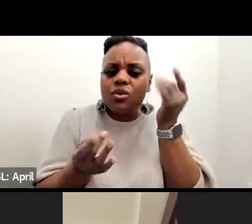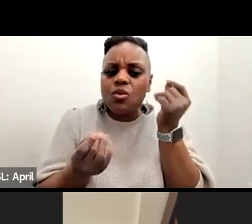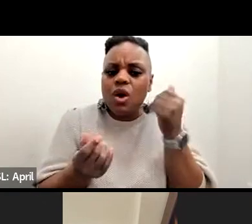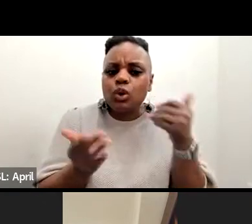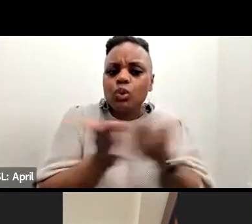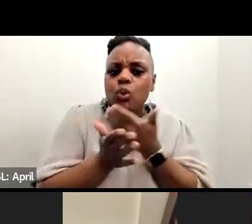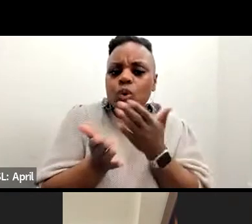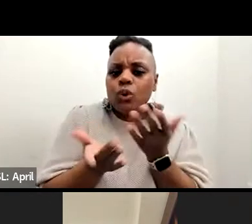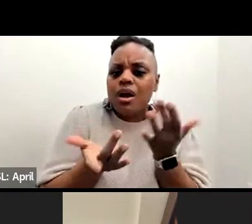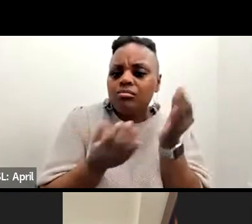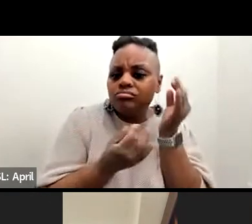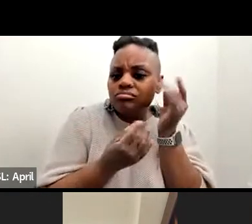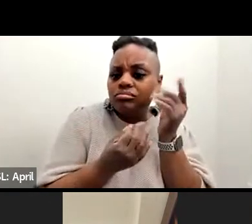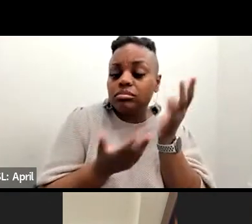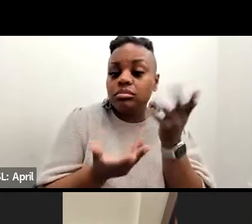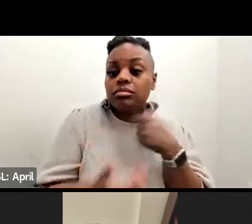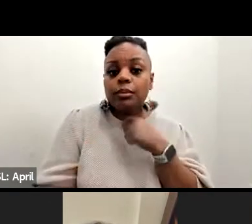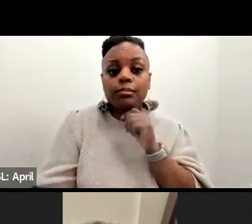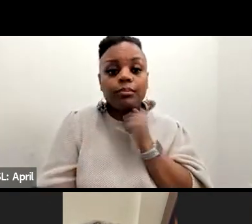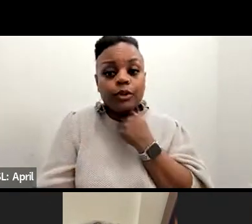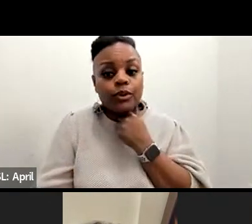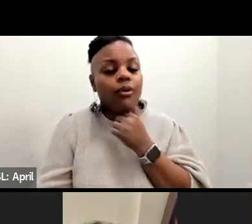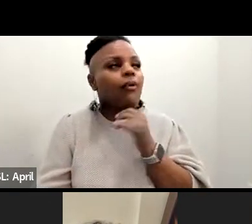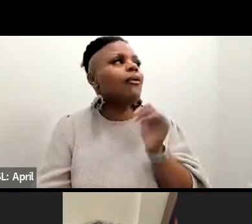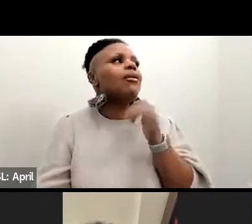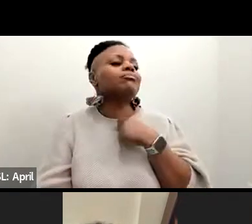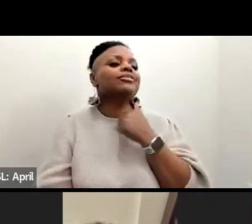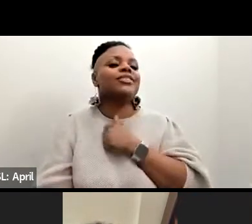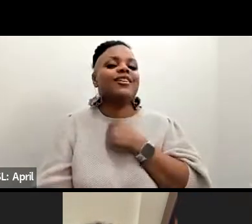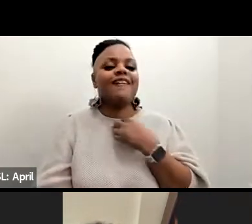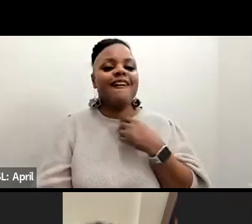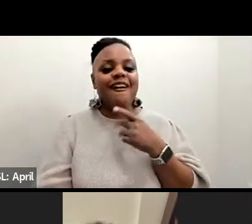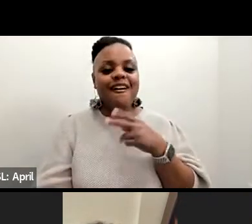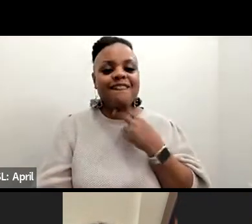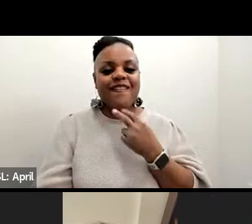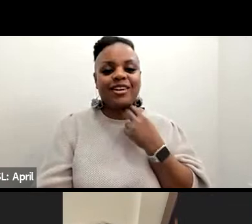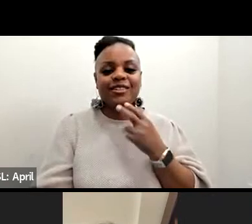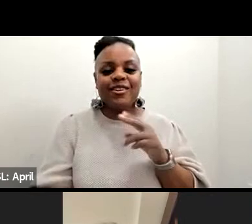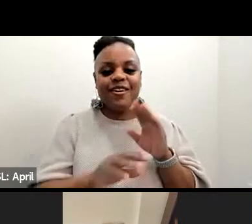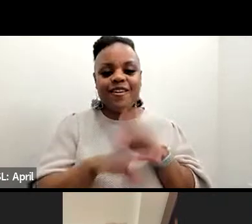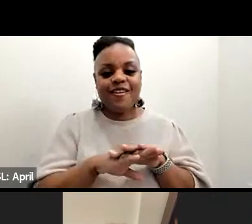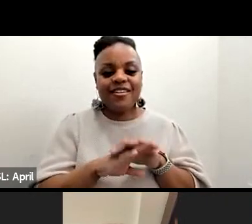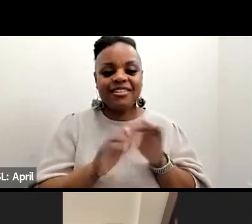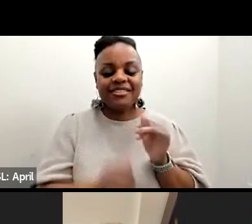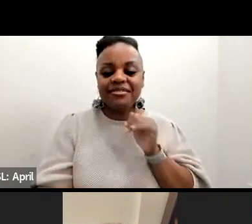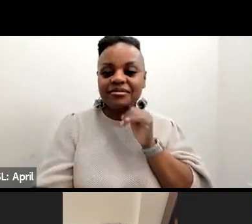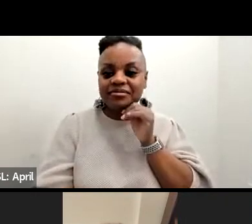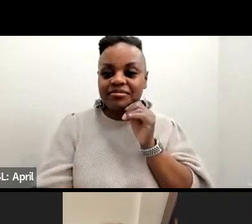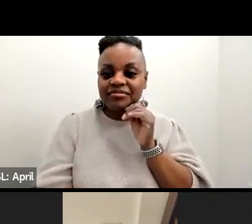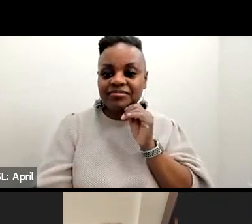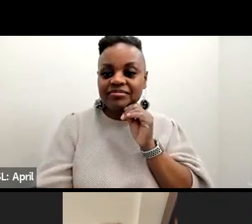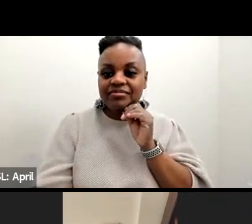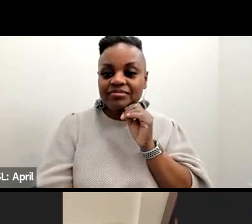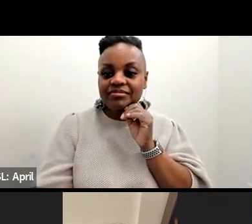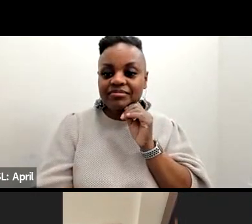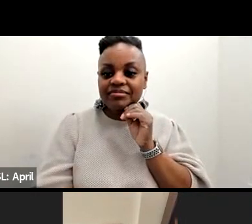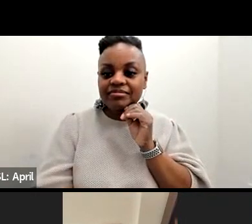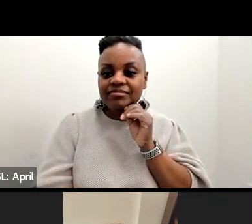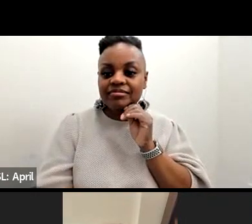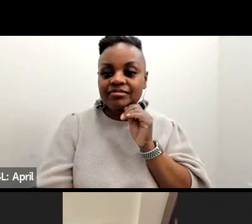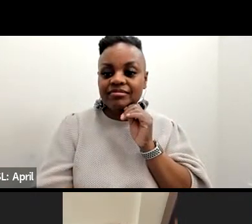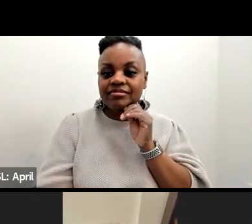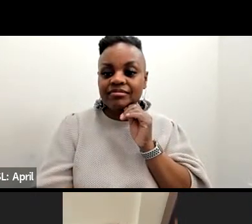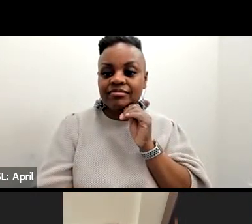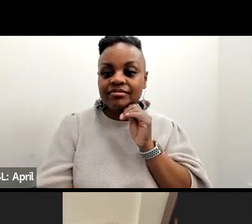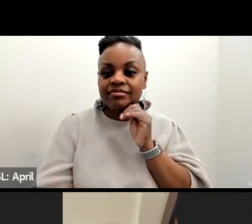Sorry, yeah. First, I'd like to agree with Noha, and absolutely the failures of the Muslim Brotherhood on strategy